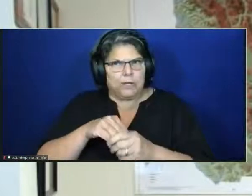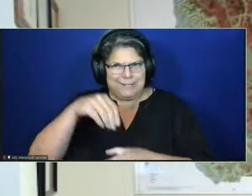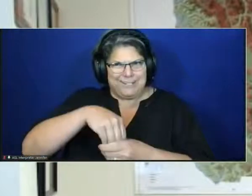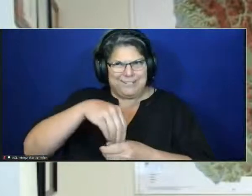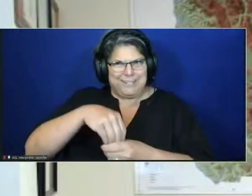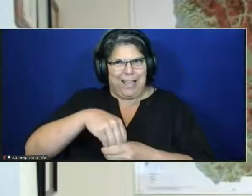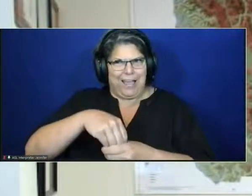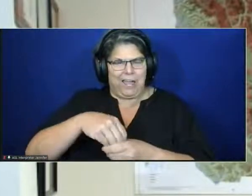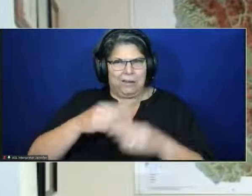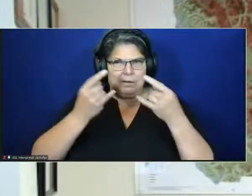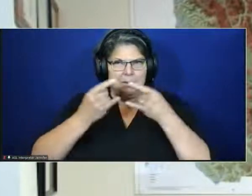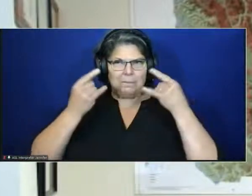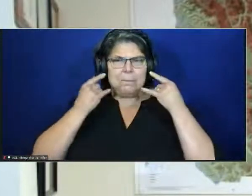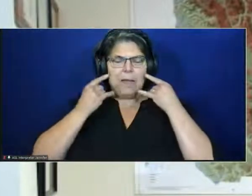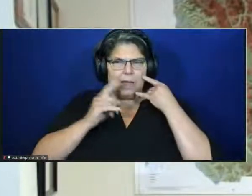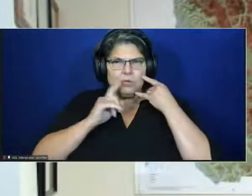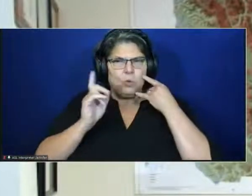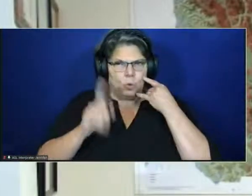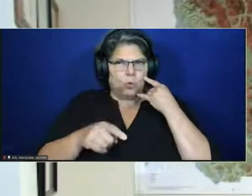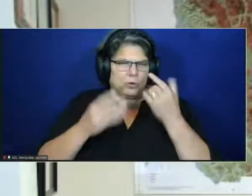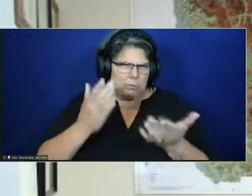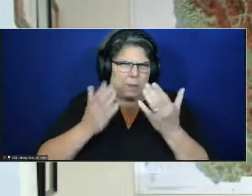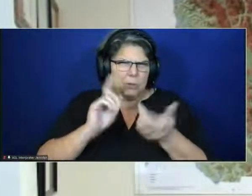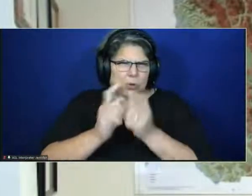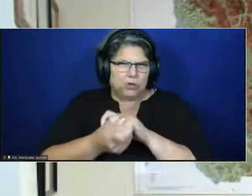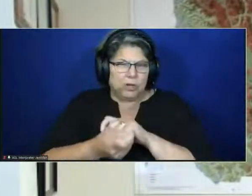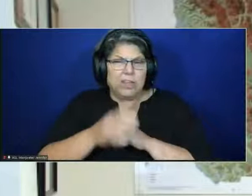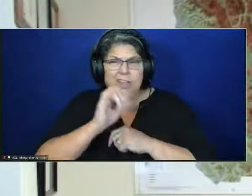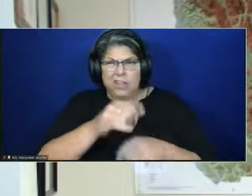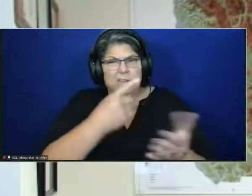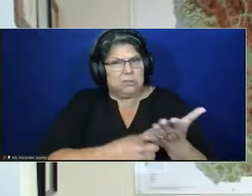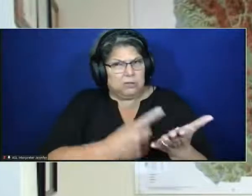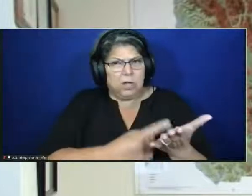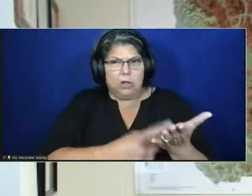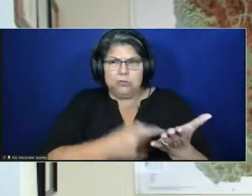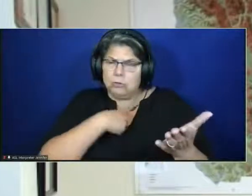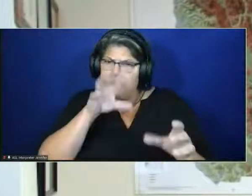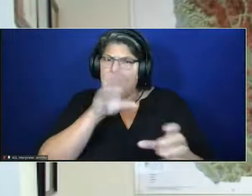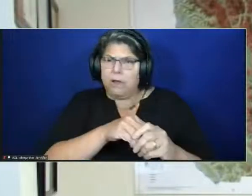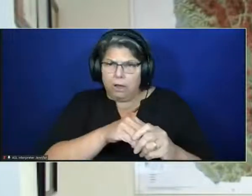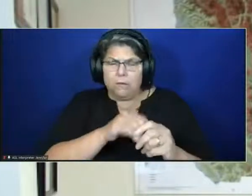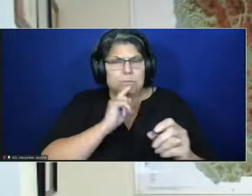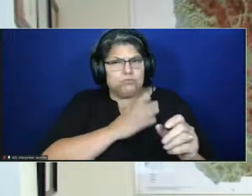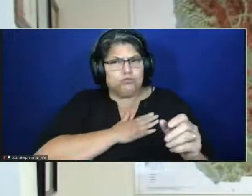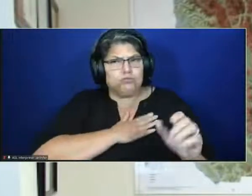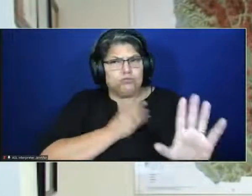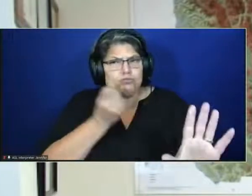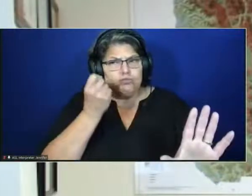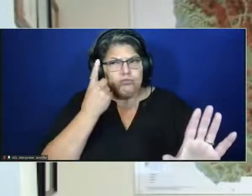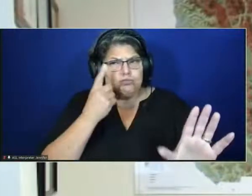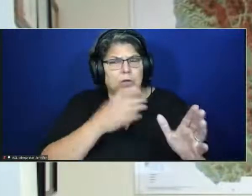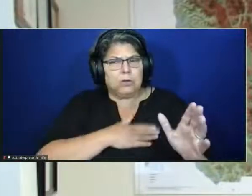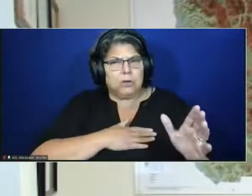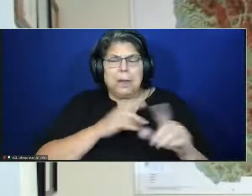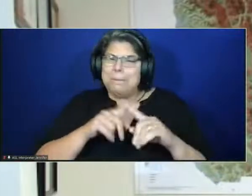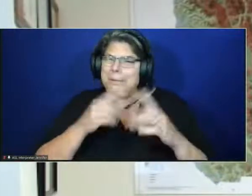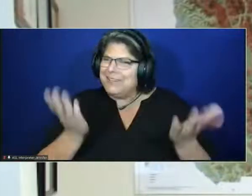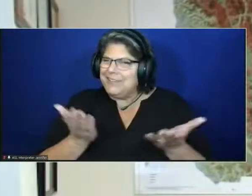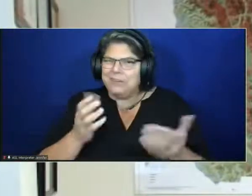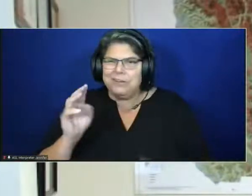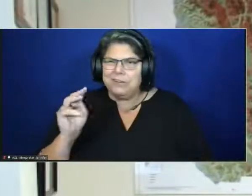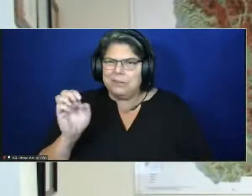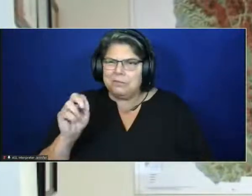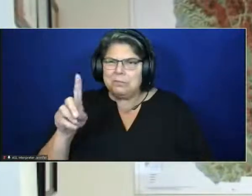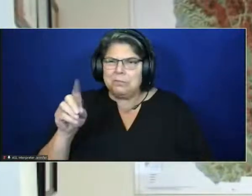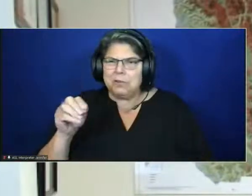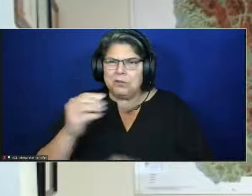future. I was involved in those conversations, and I appreciate them, but I think at this point in Mendocino County,